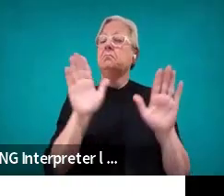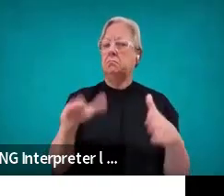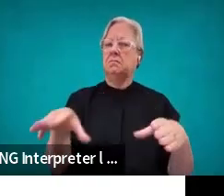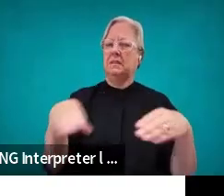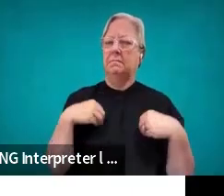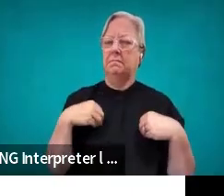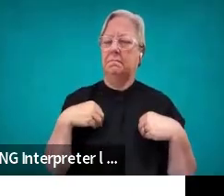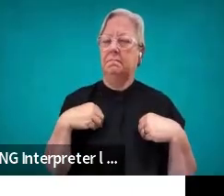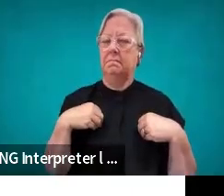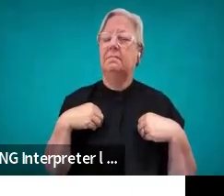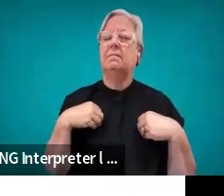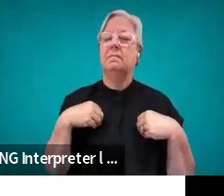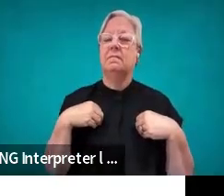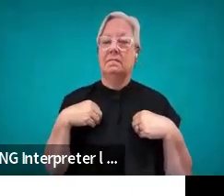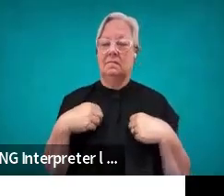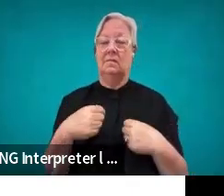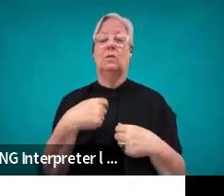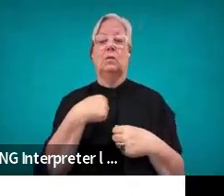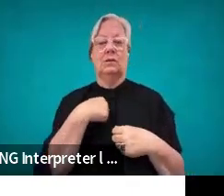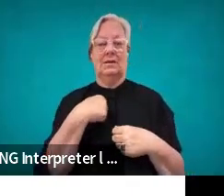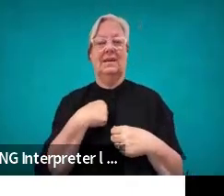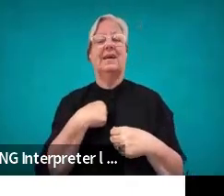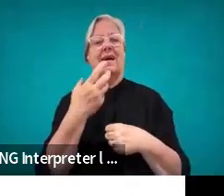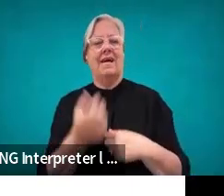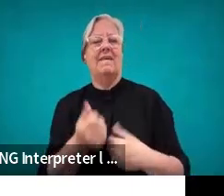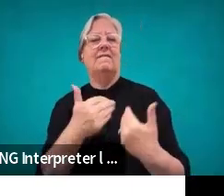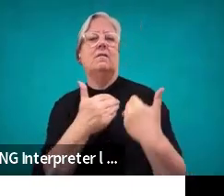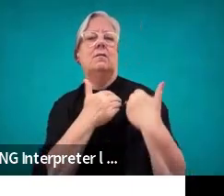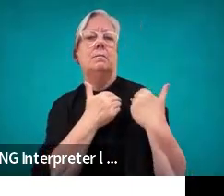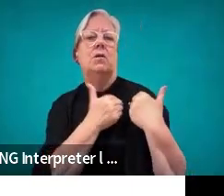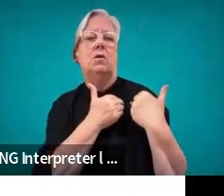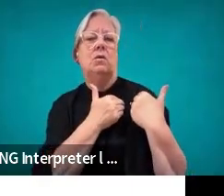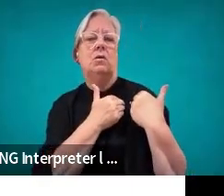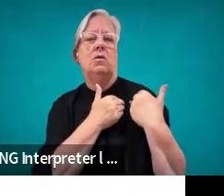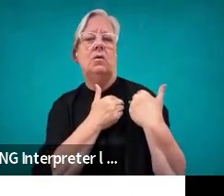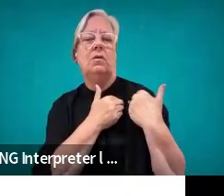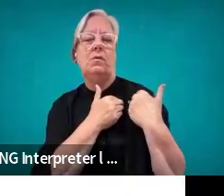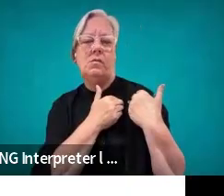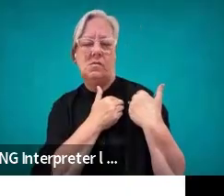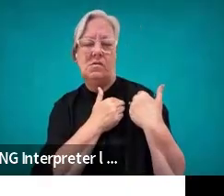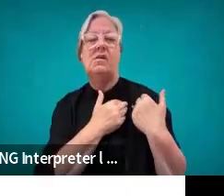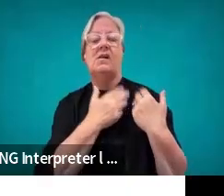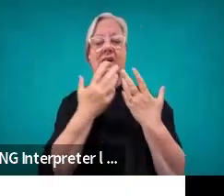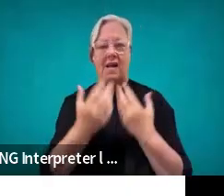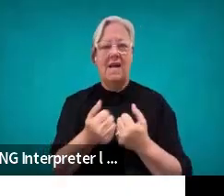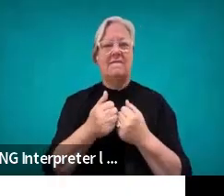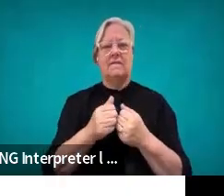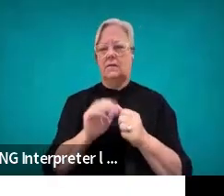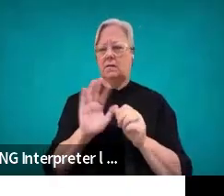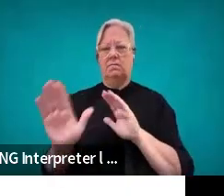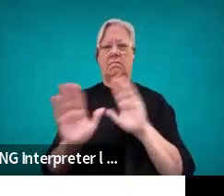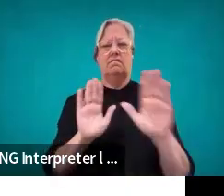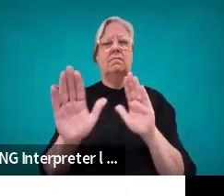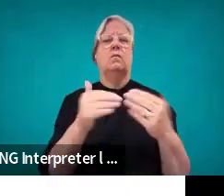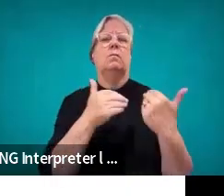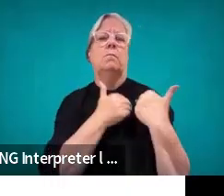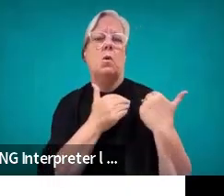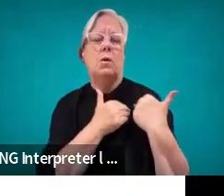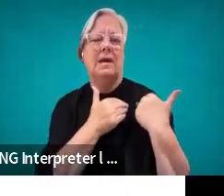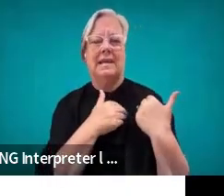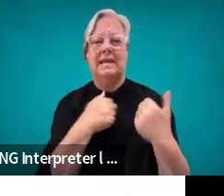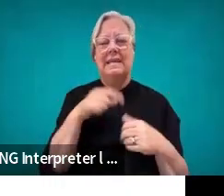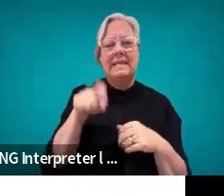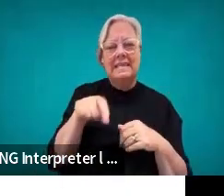we took the challenge of having the responsibility of holding each other accountable as well. So we needed to make sure that,